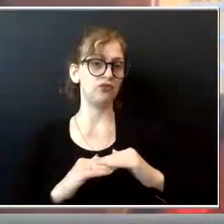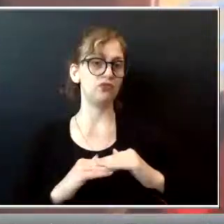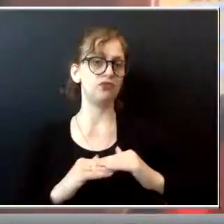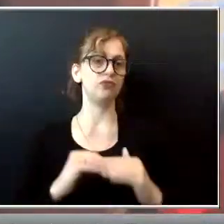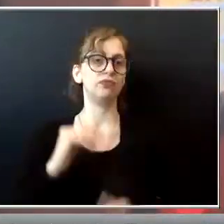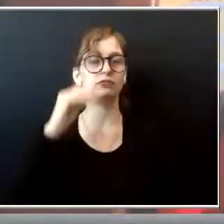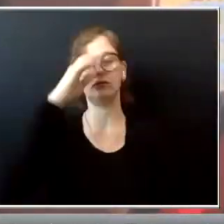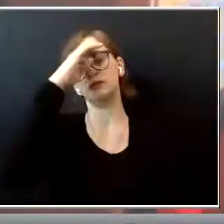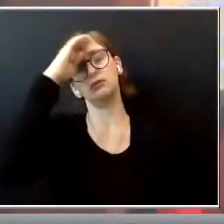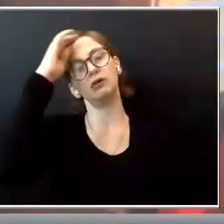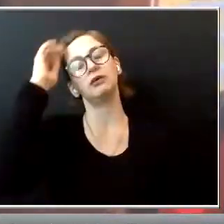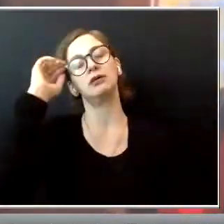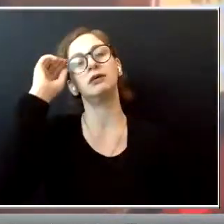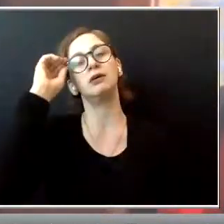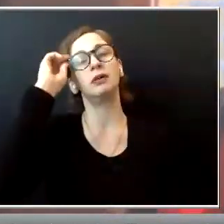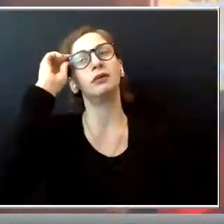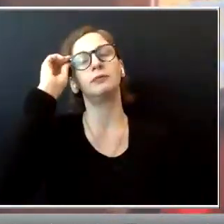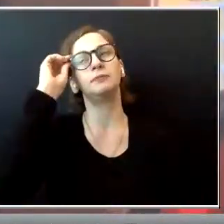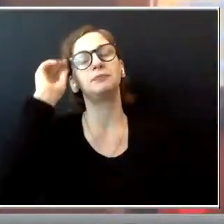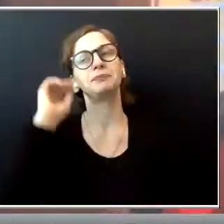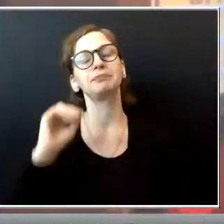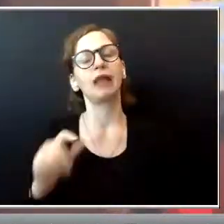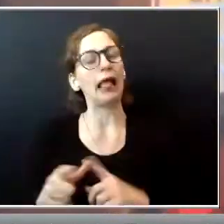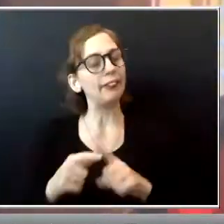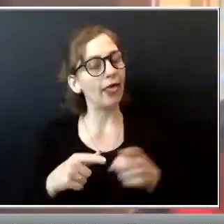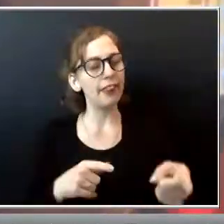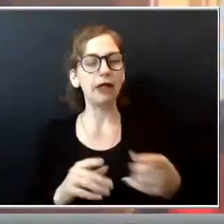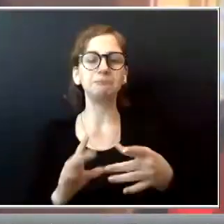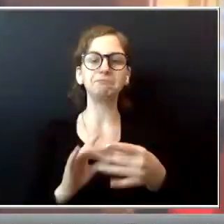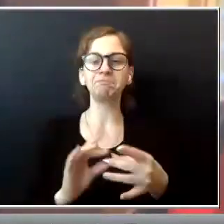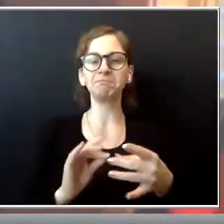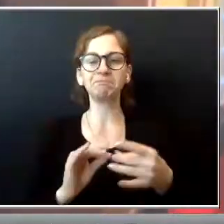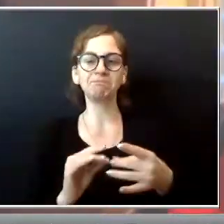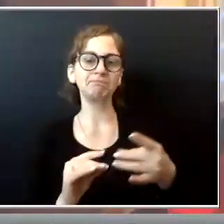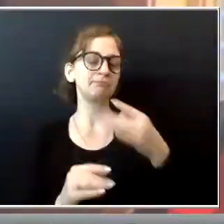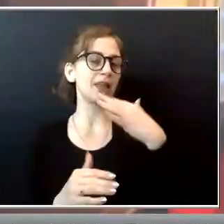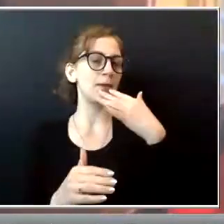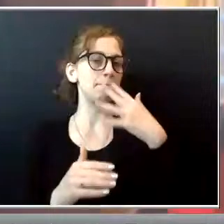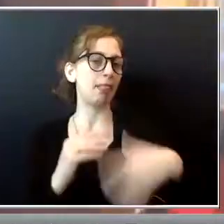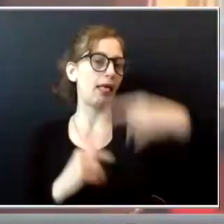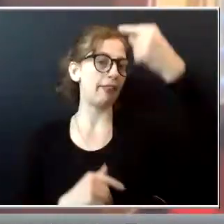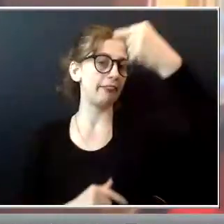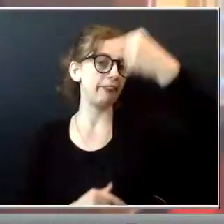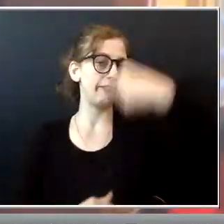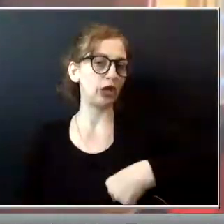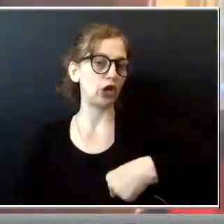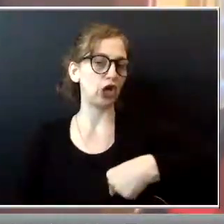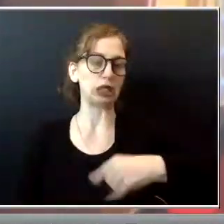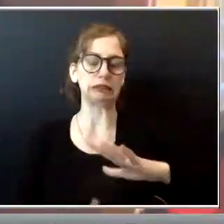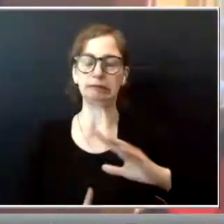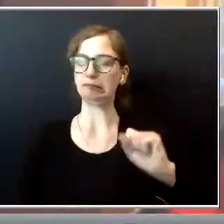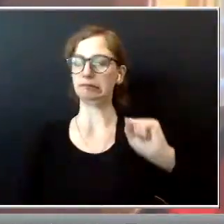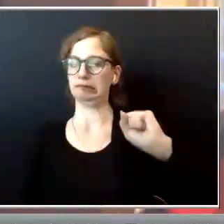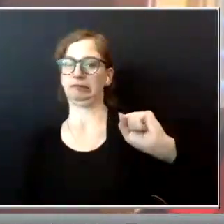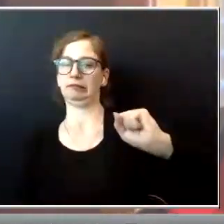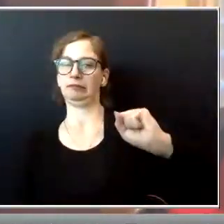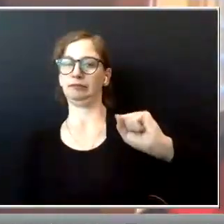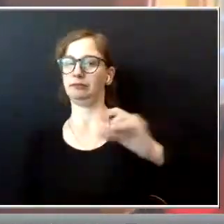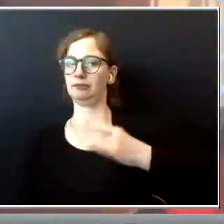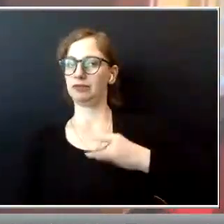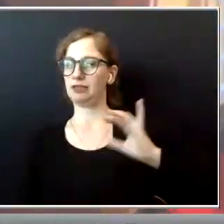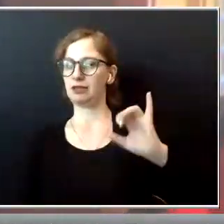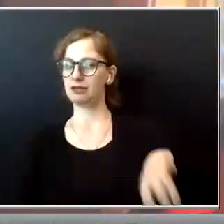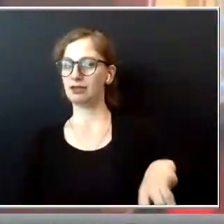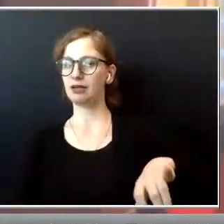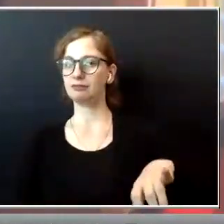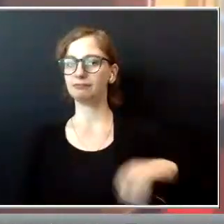there, and they started talking about putting me on blood thinners, and I was resistant to that because of the ITP.